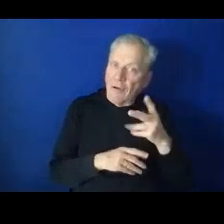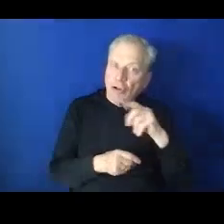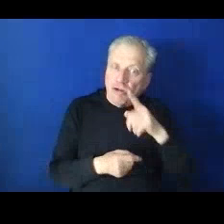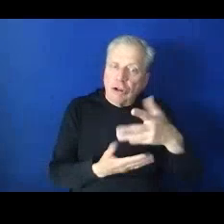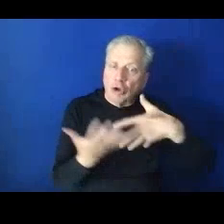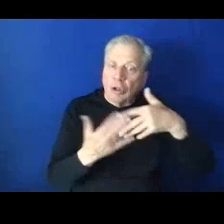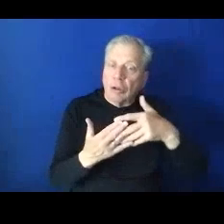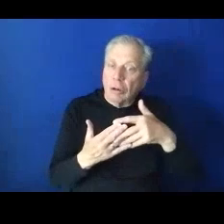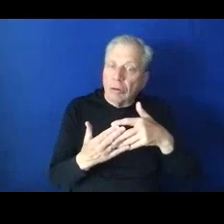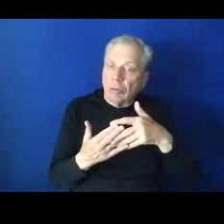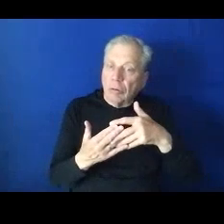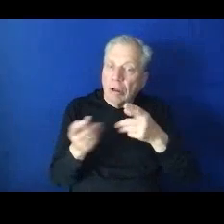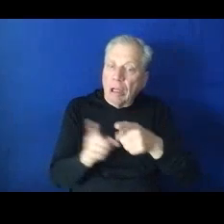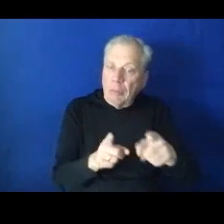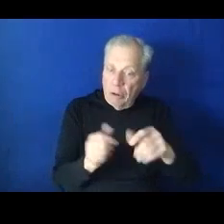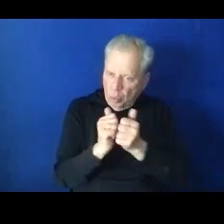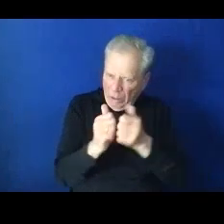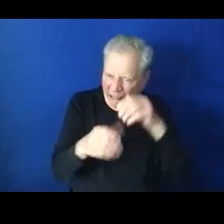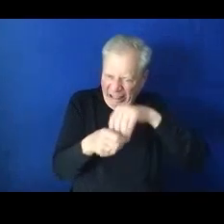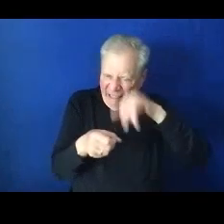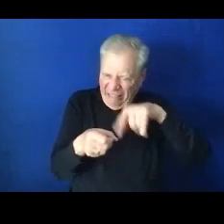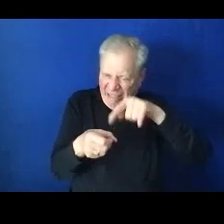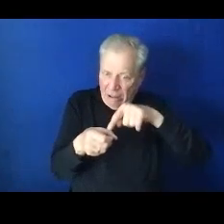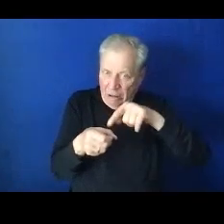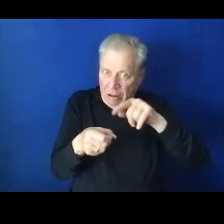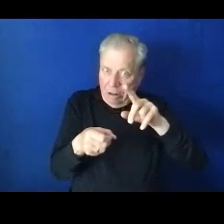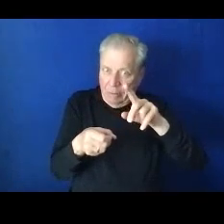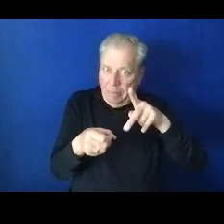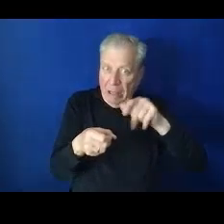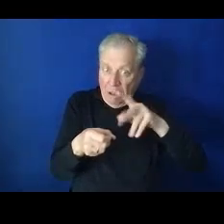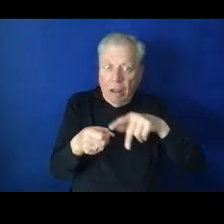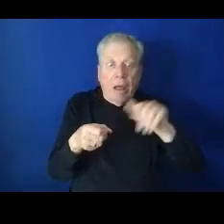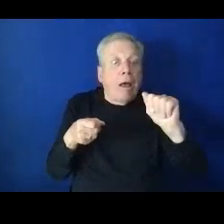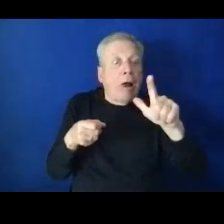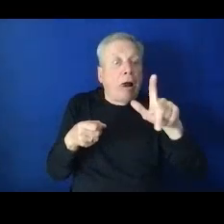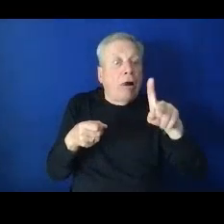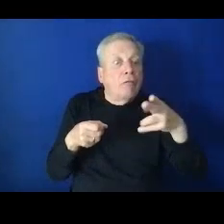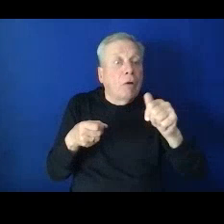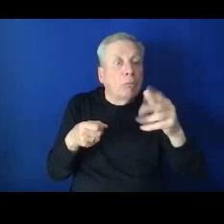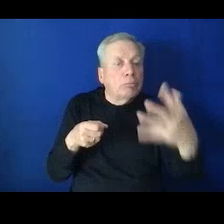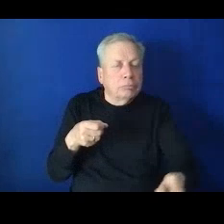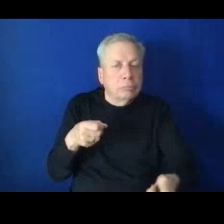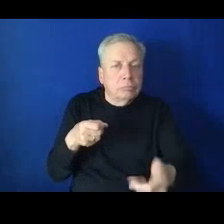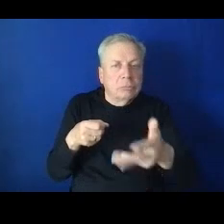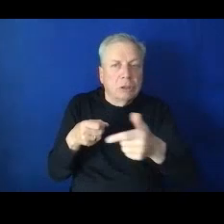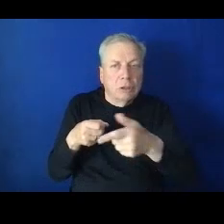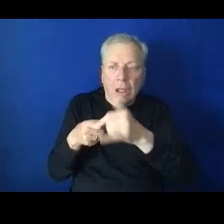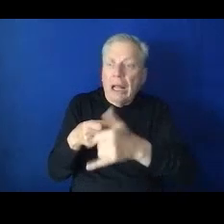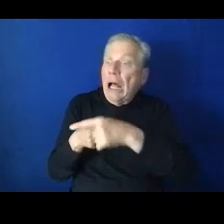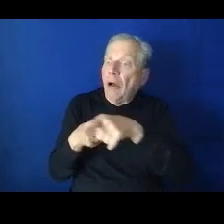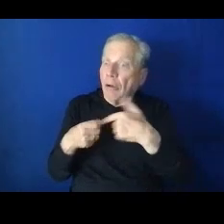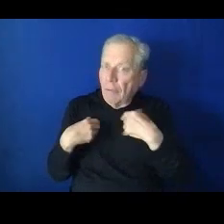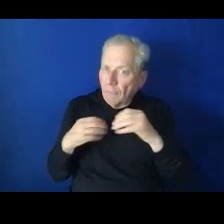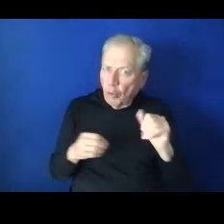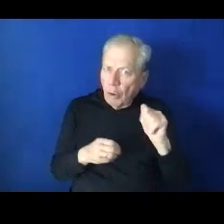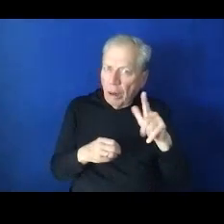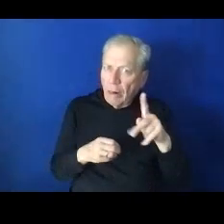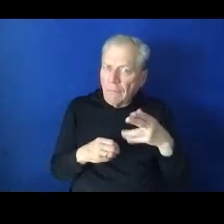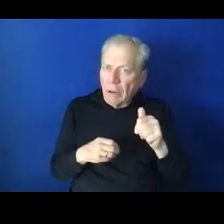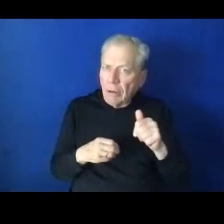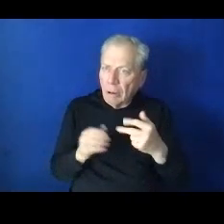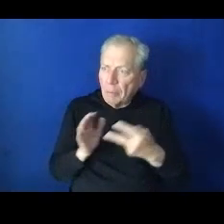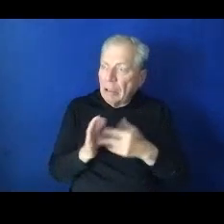packs. So you get alphas taken out, and then those packs are left without alphas. And so then you have multiple